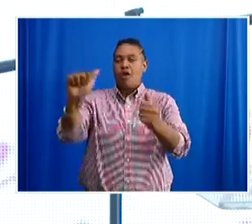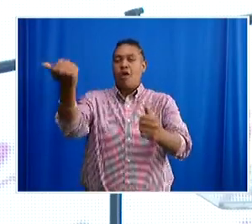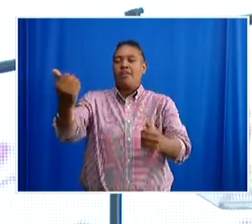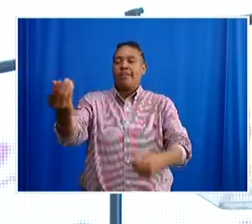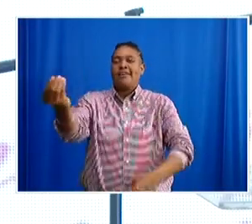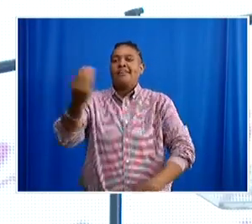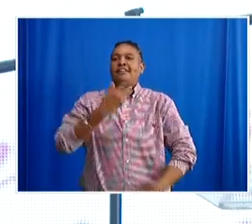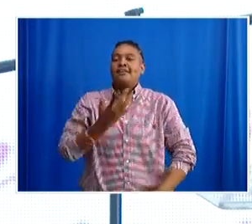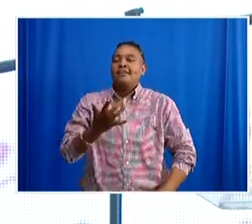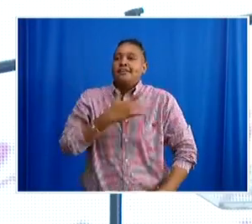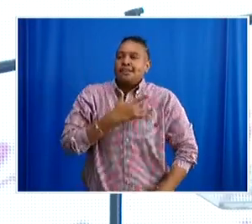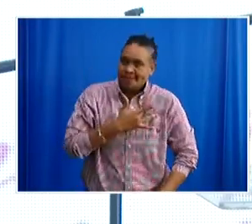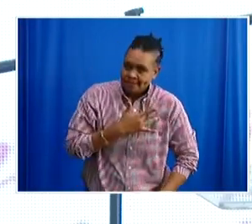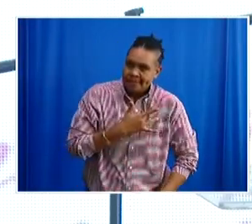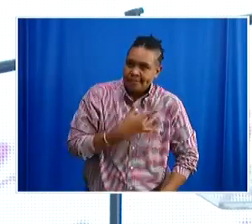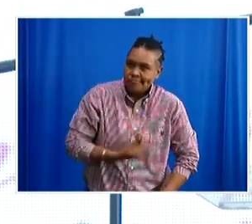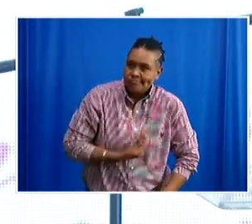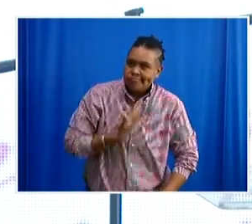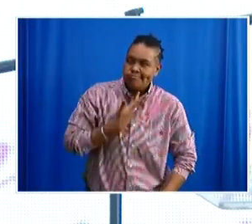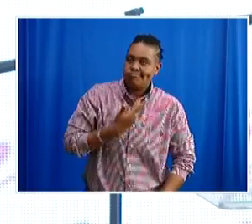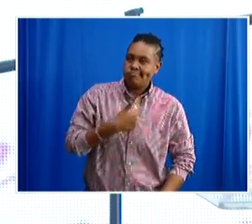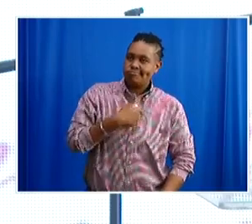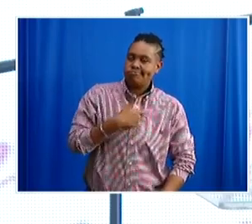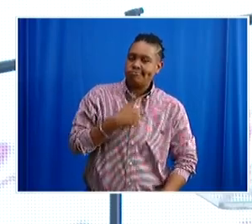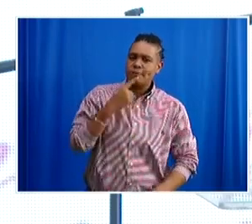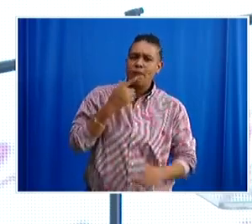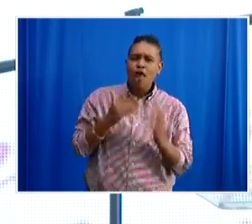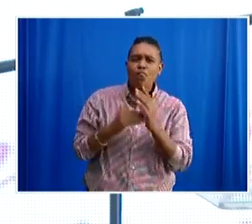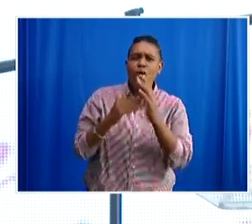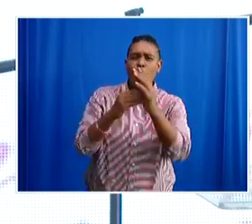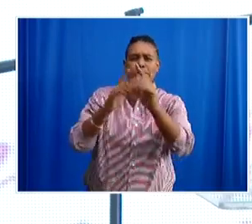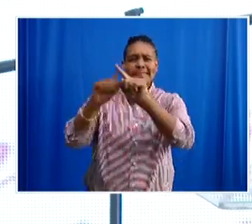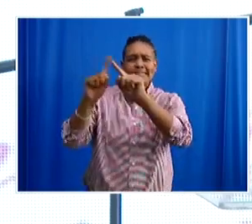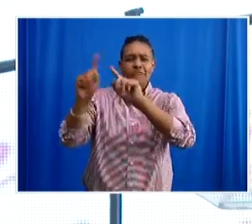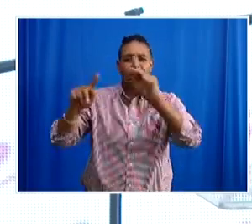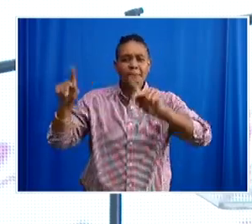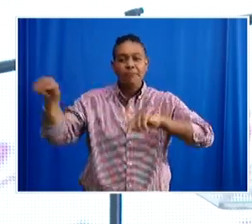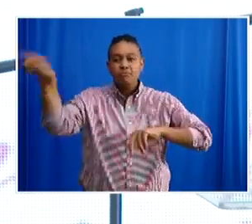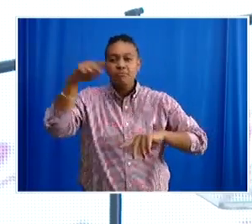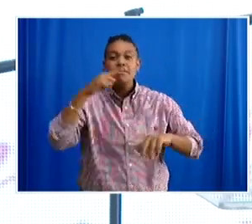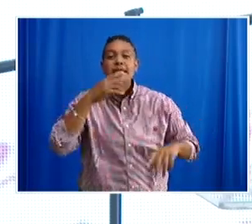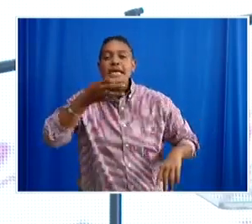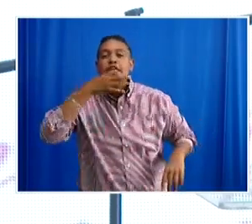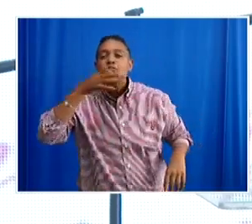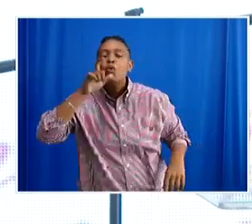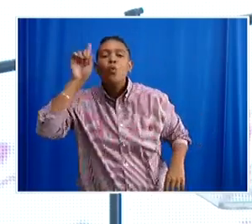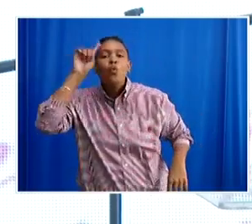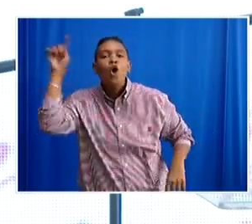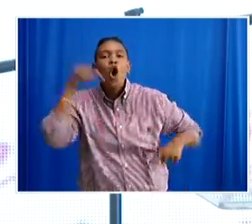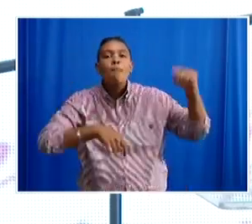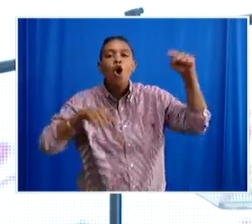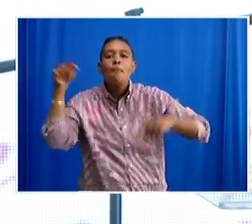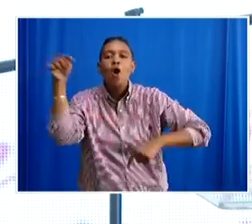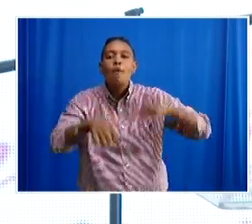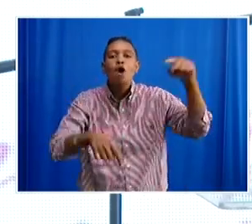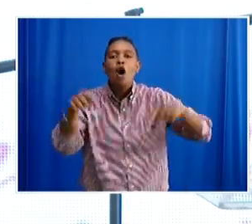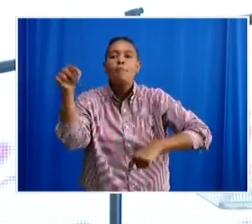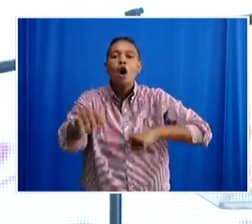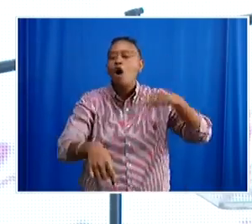by the experiences of the more than 1,000 delegates and experts who will come to Jamaica to